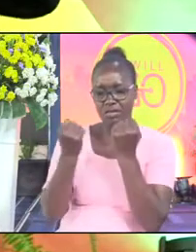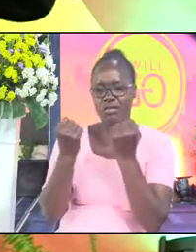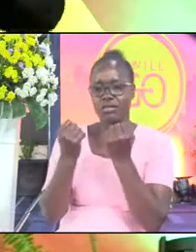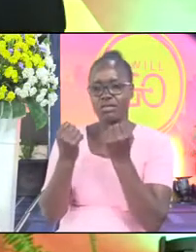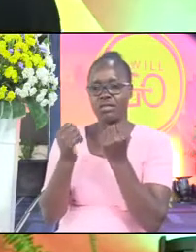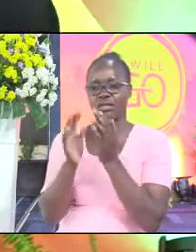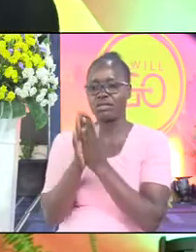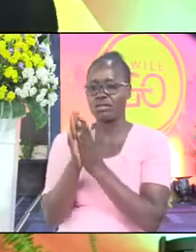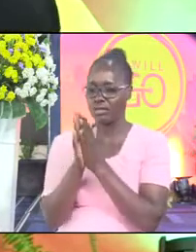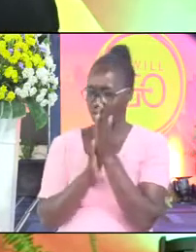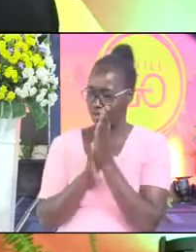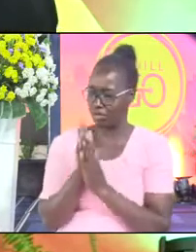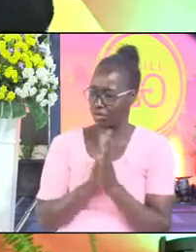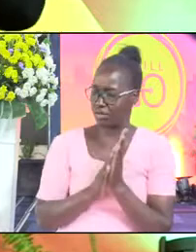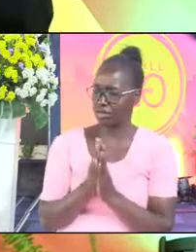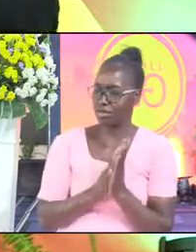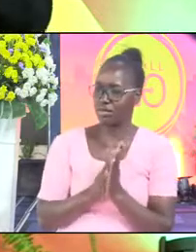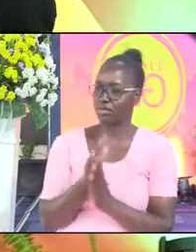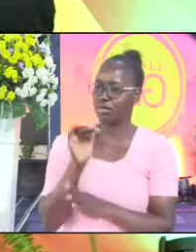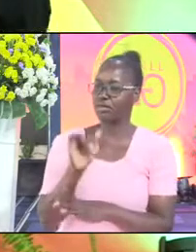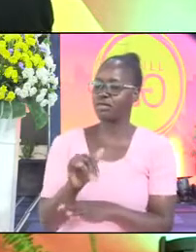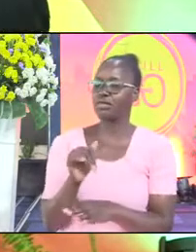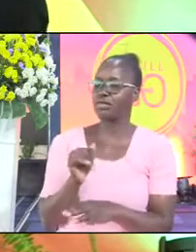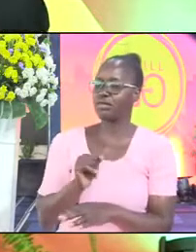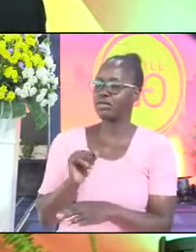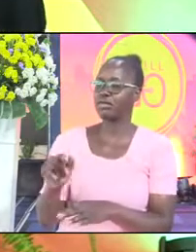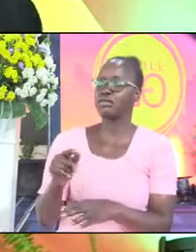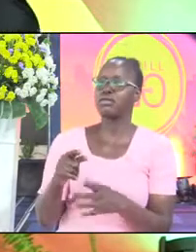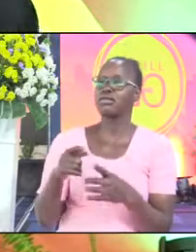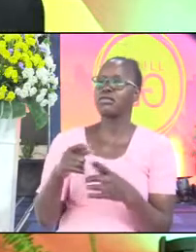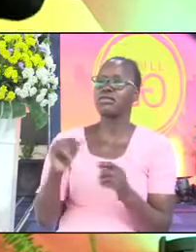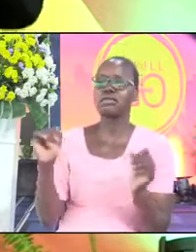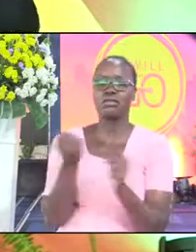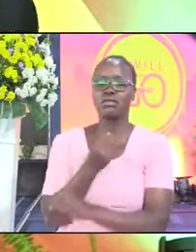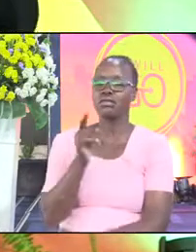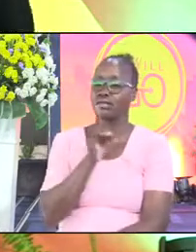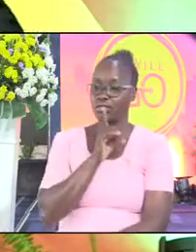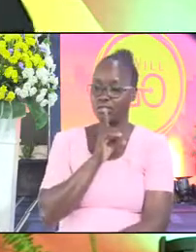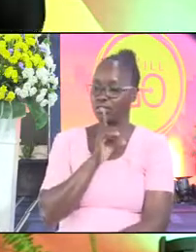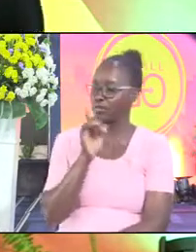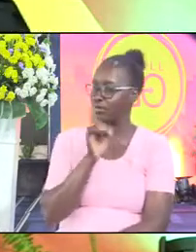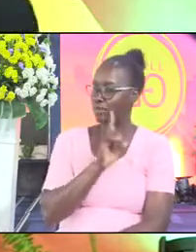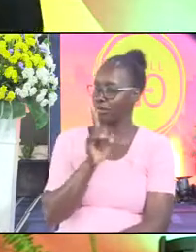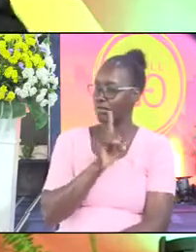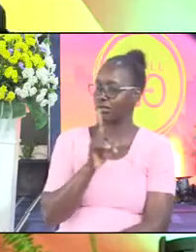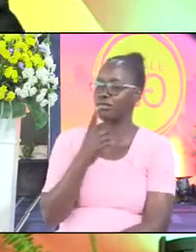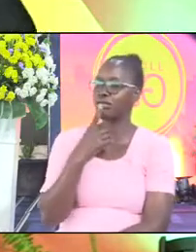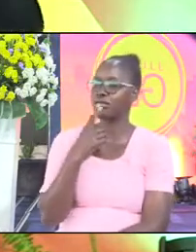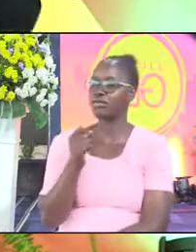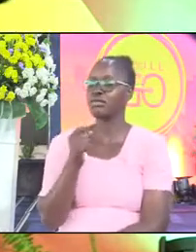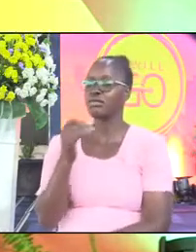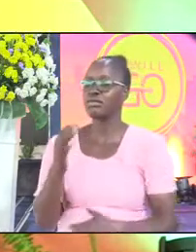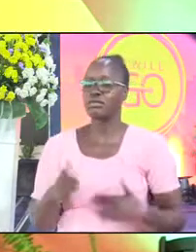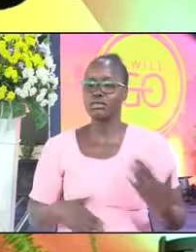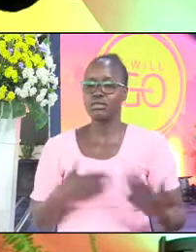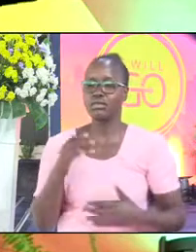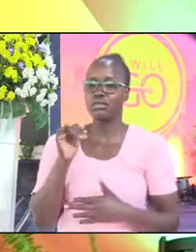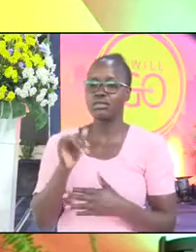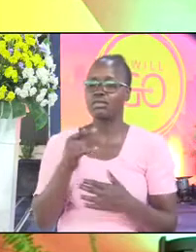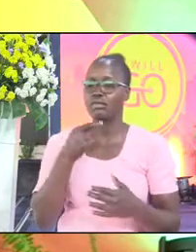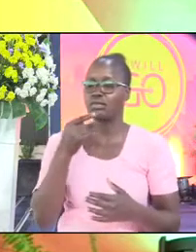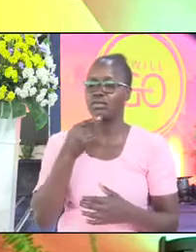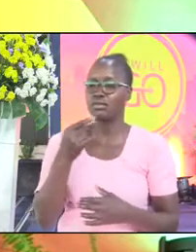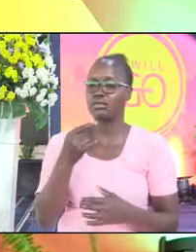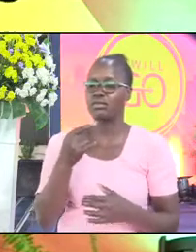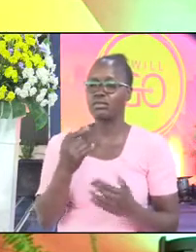so liberating, that she could not keep it in. I'm glad, so glad that she